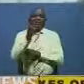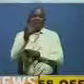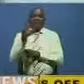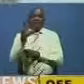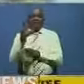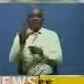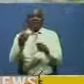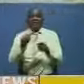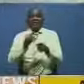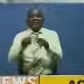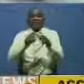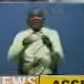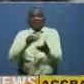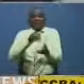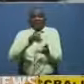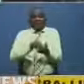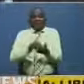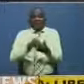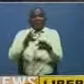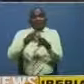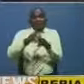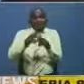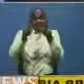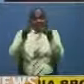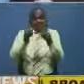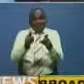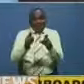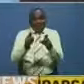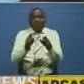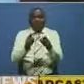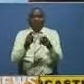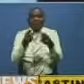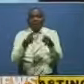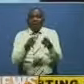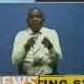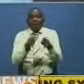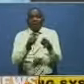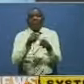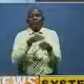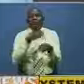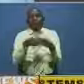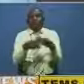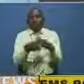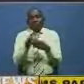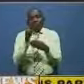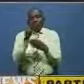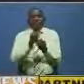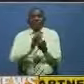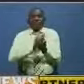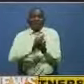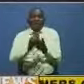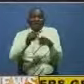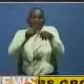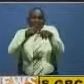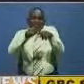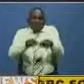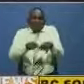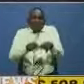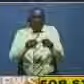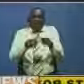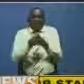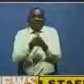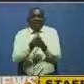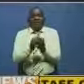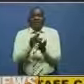763 centers. The practical exam is scheduled for completion in 1 week, depending on the